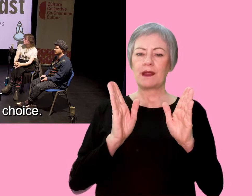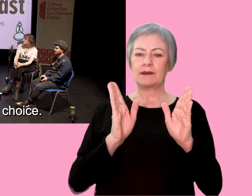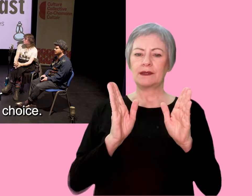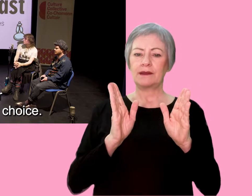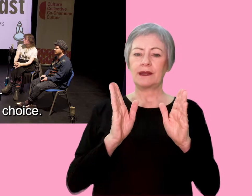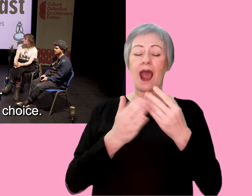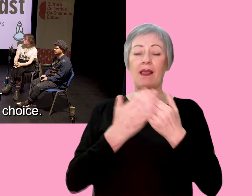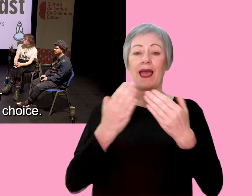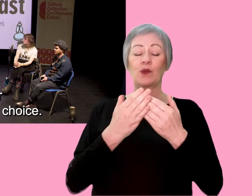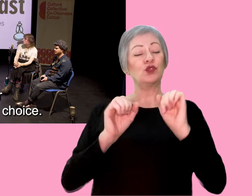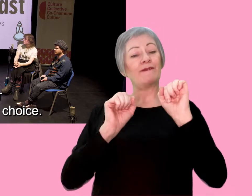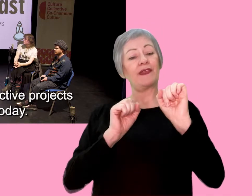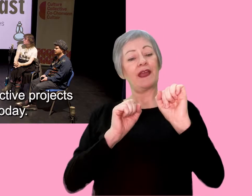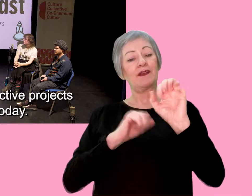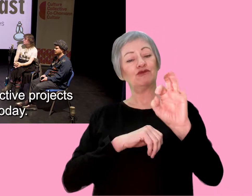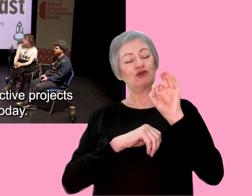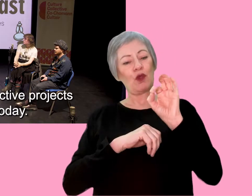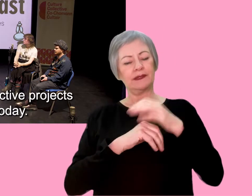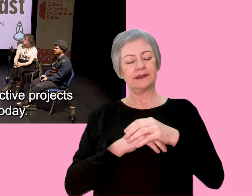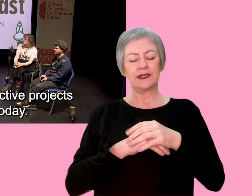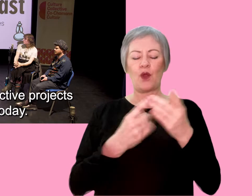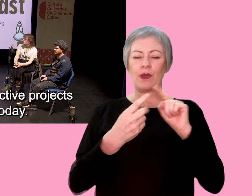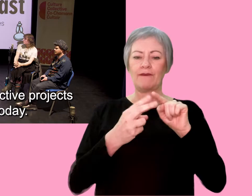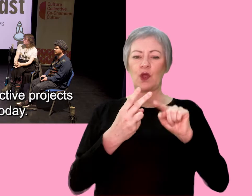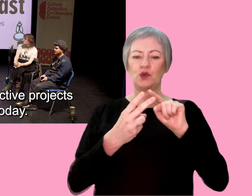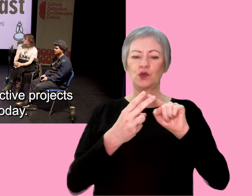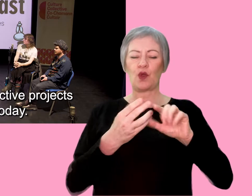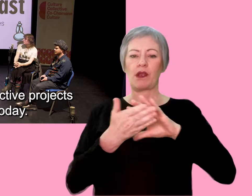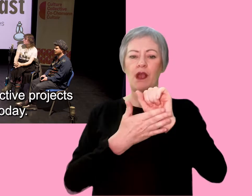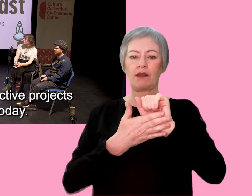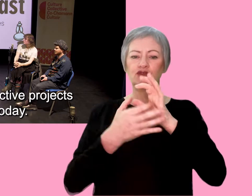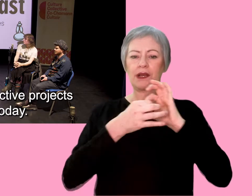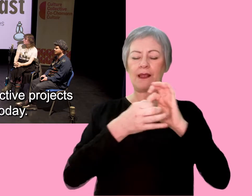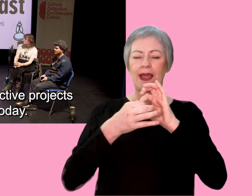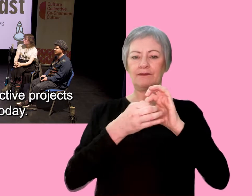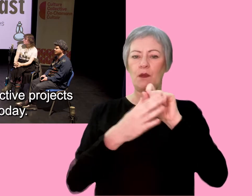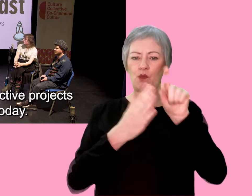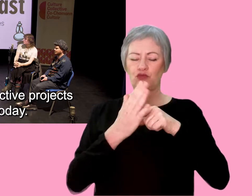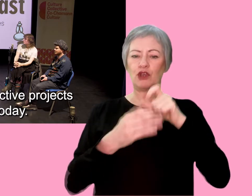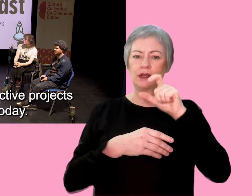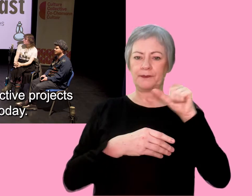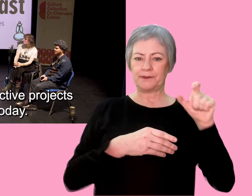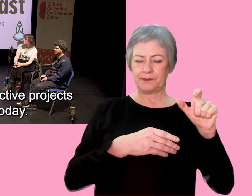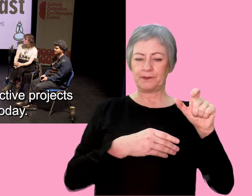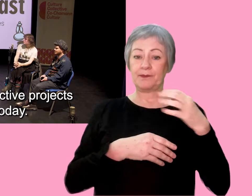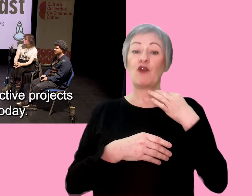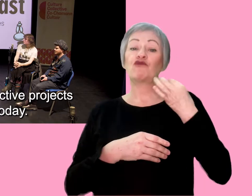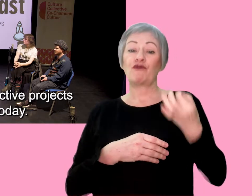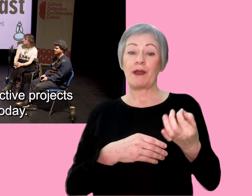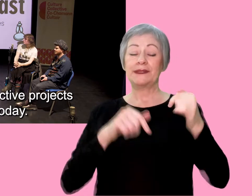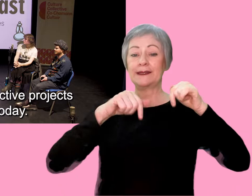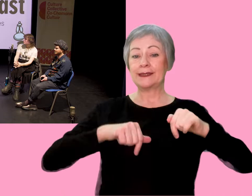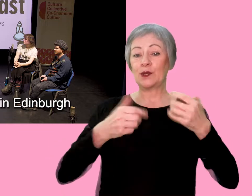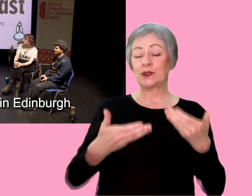in a language of their choice. So we have two cultural collective projects represented